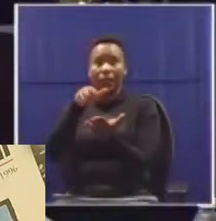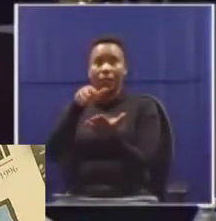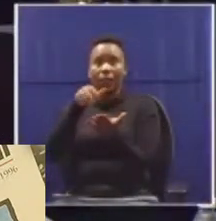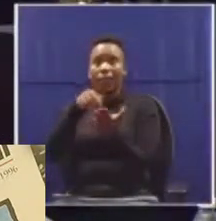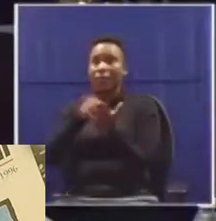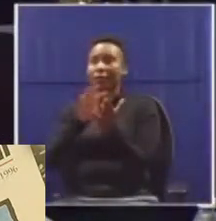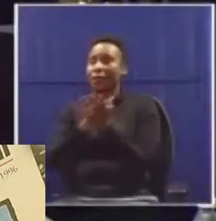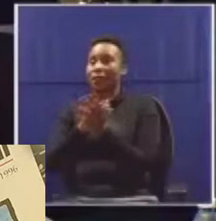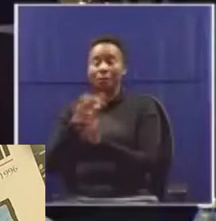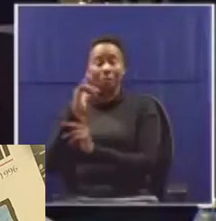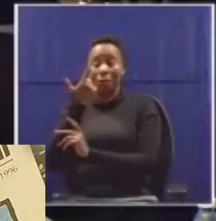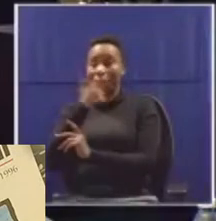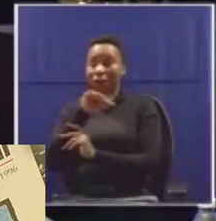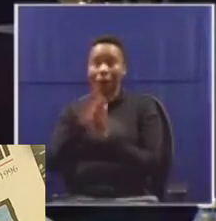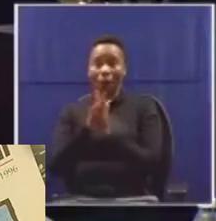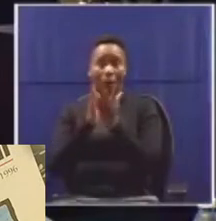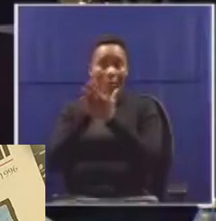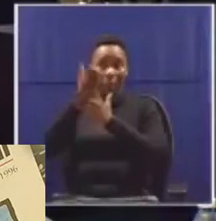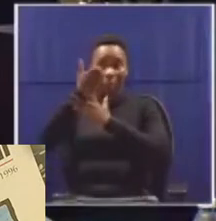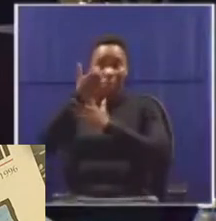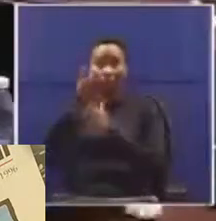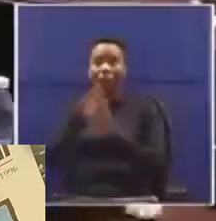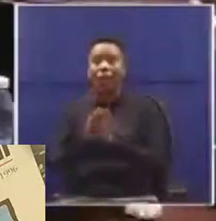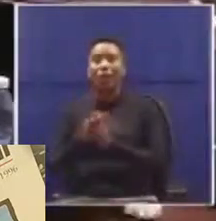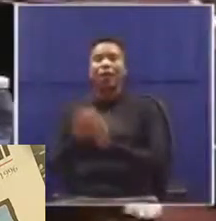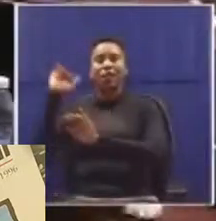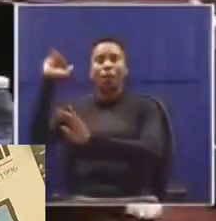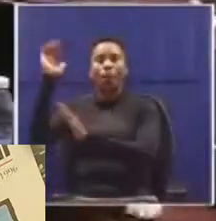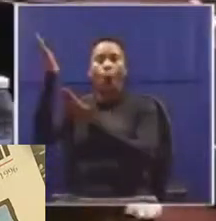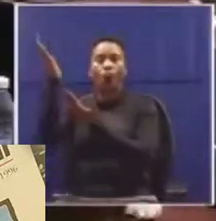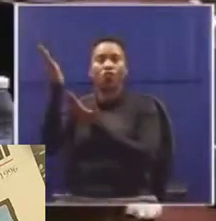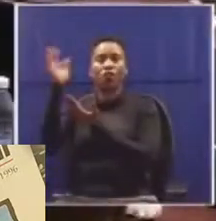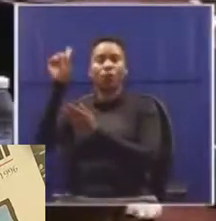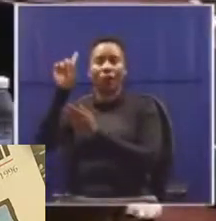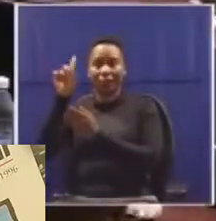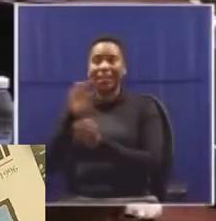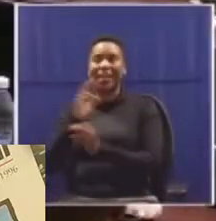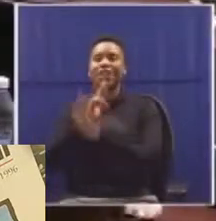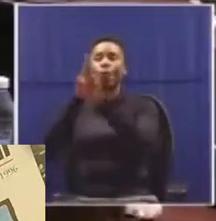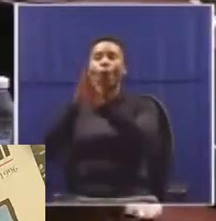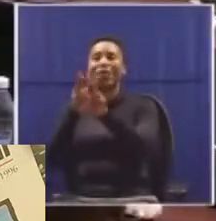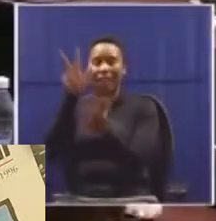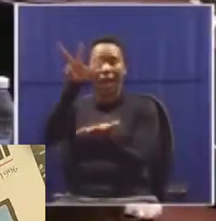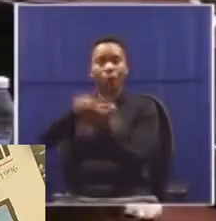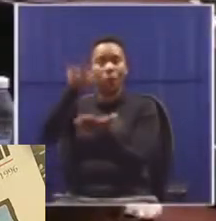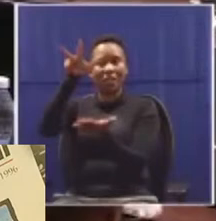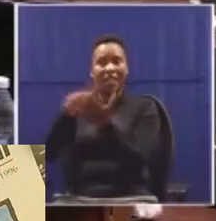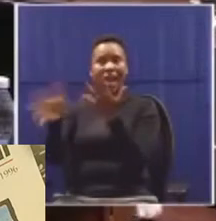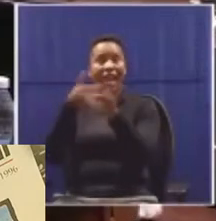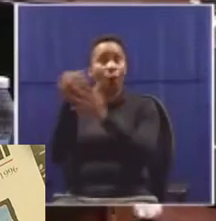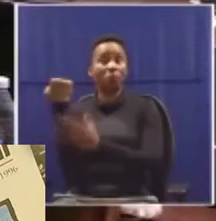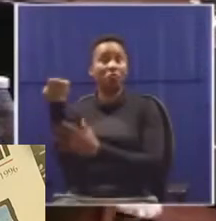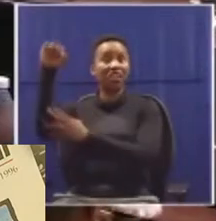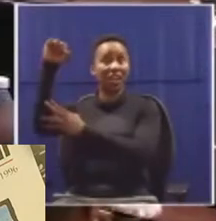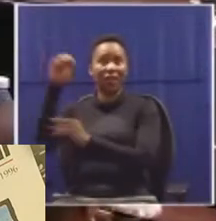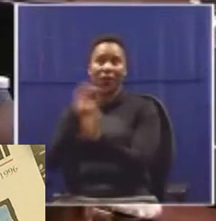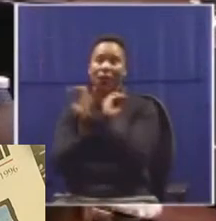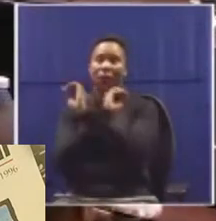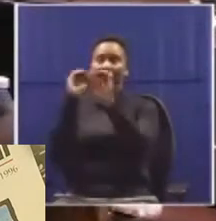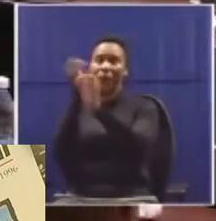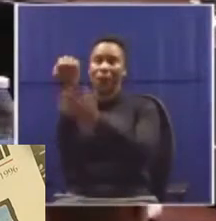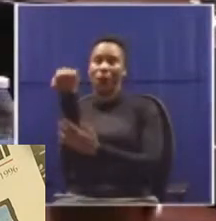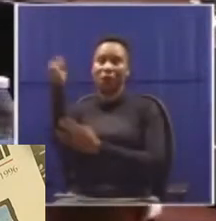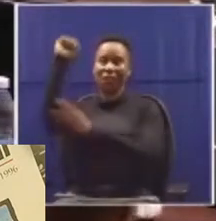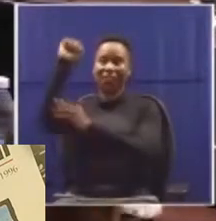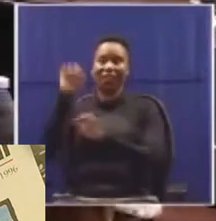breakthrough thank you the motion is that the report we adopted are there any objections no objections agreed